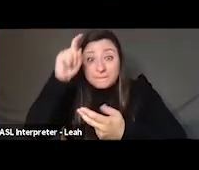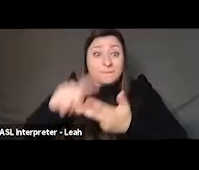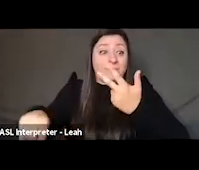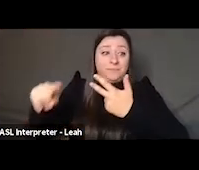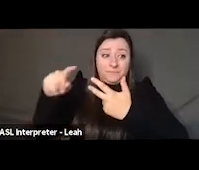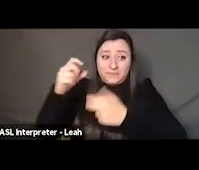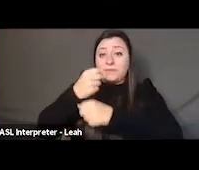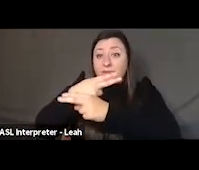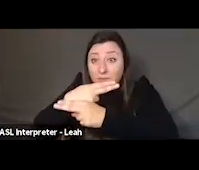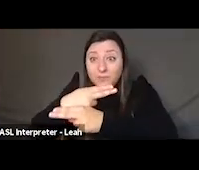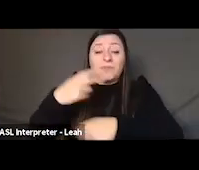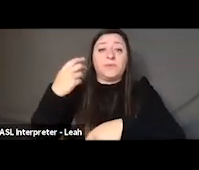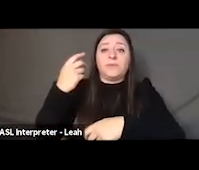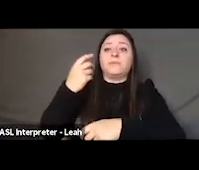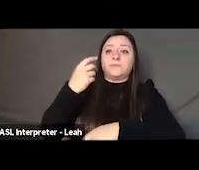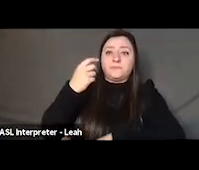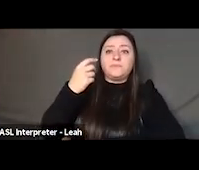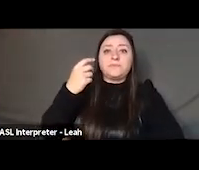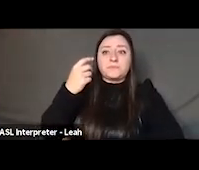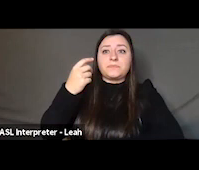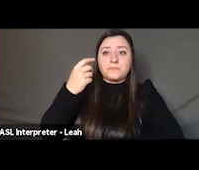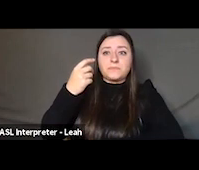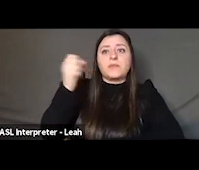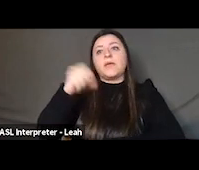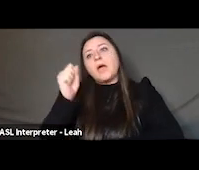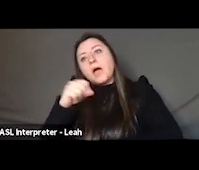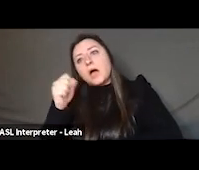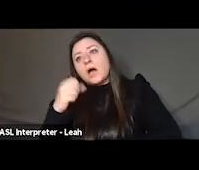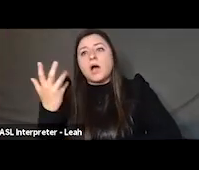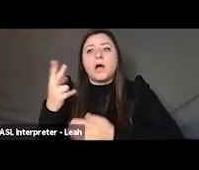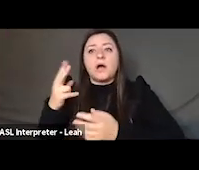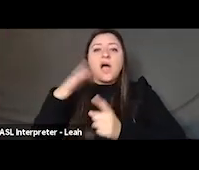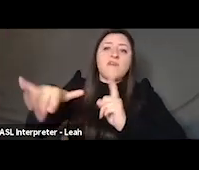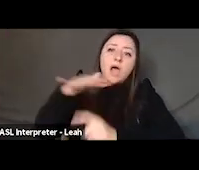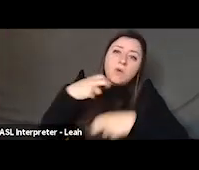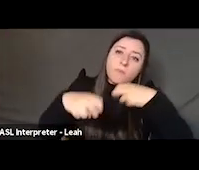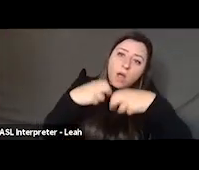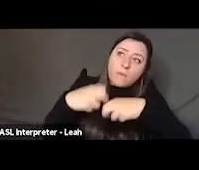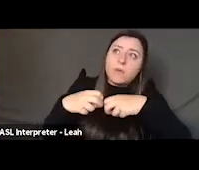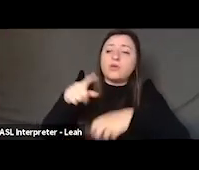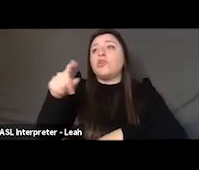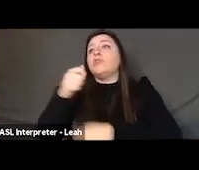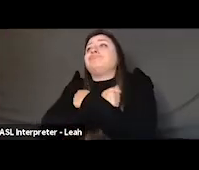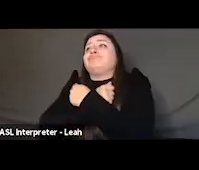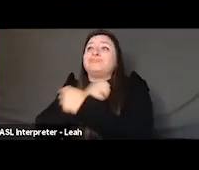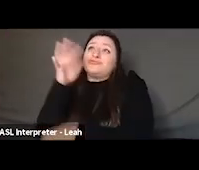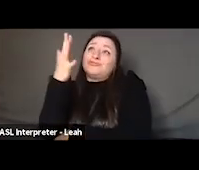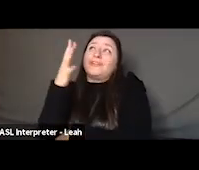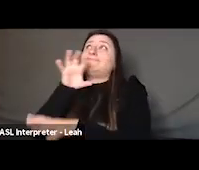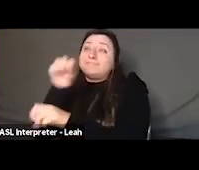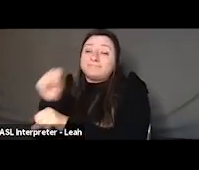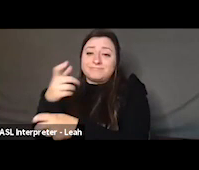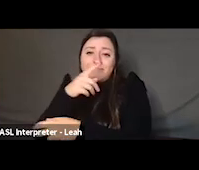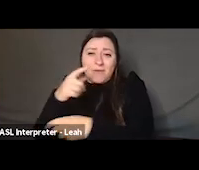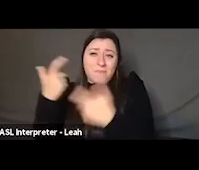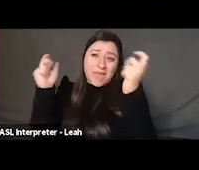me, yes, I mean, the environmental problems and you're a tree hugger and who cares? And, you know, we have larger problems, but this is actually physically killing